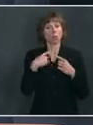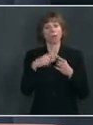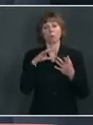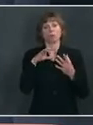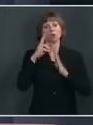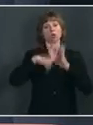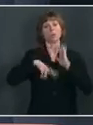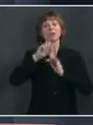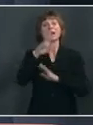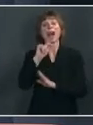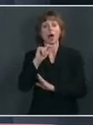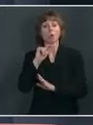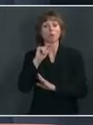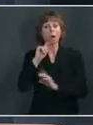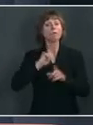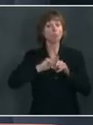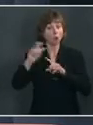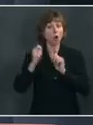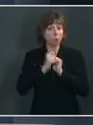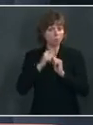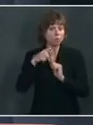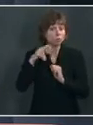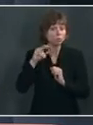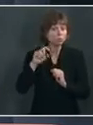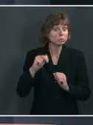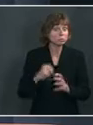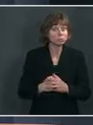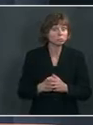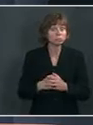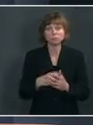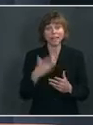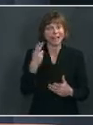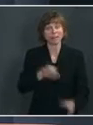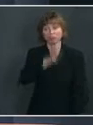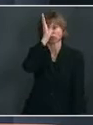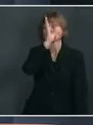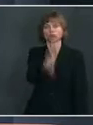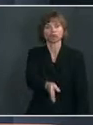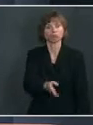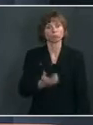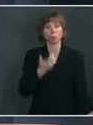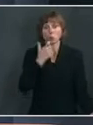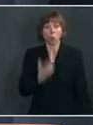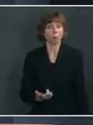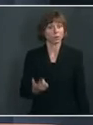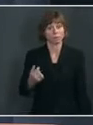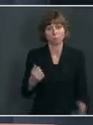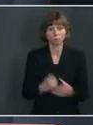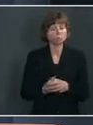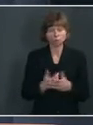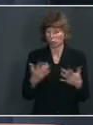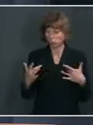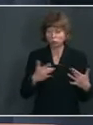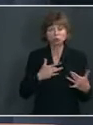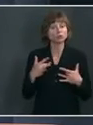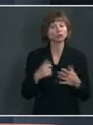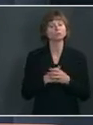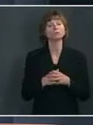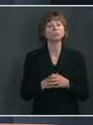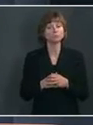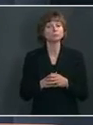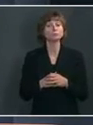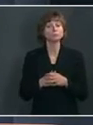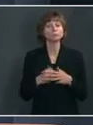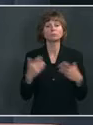issued of the president's call with President Putin, he did not hold back in conveying his concern and